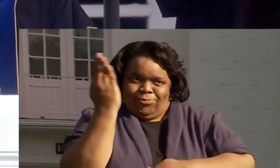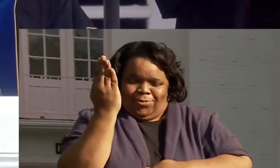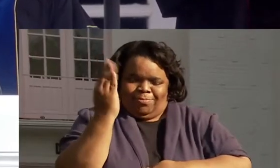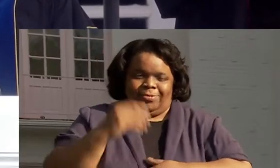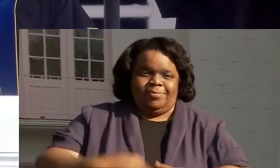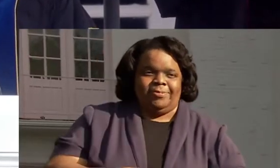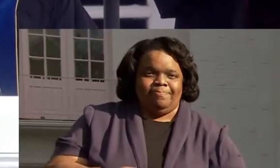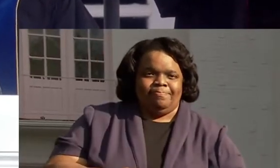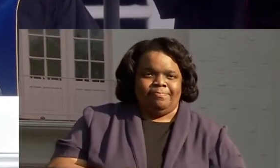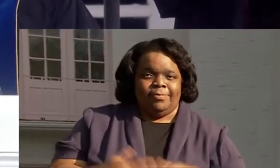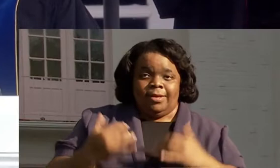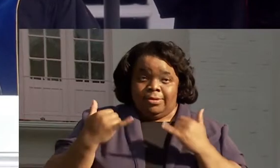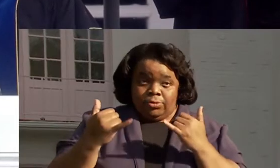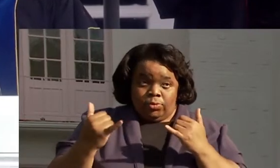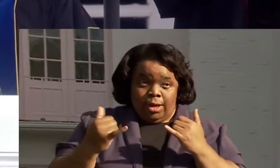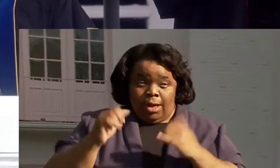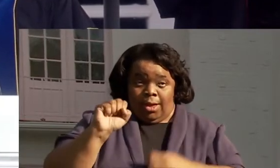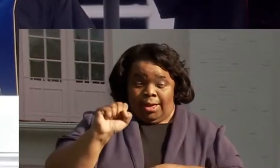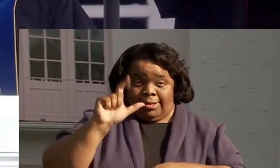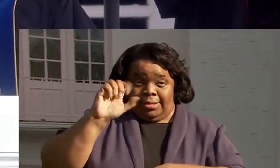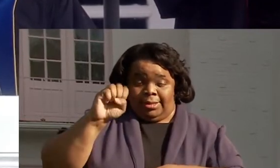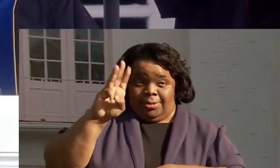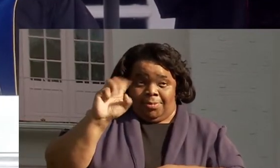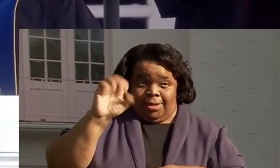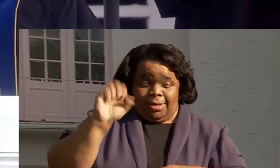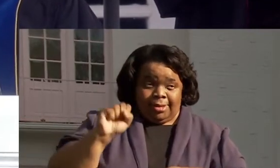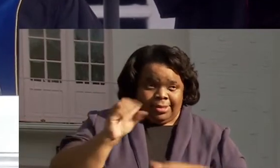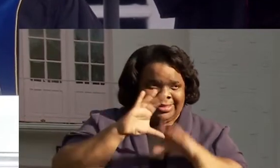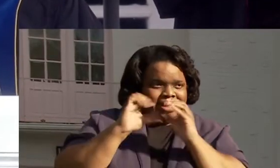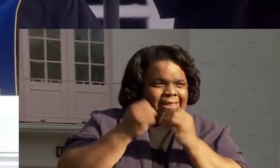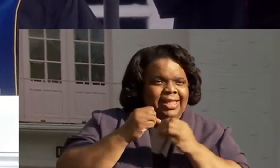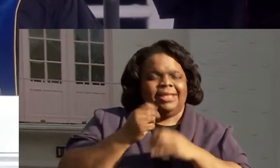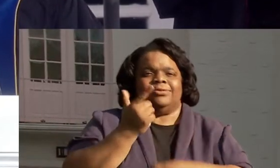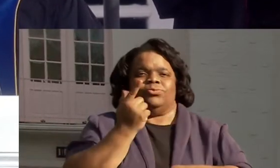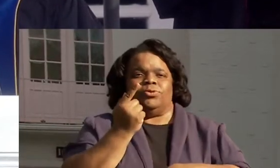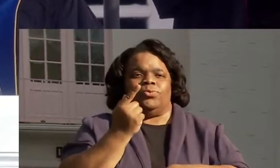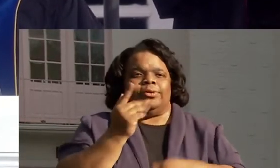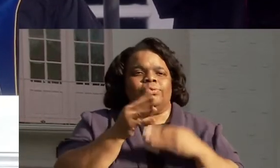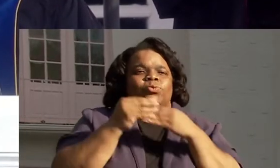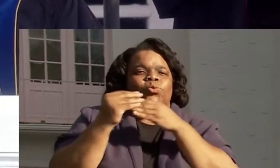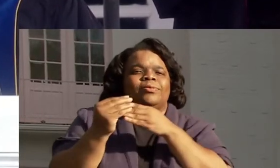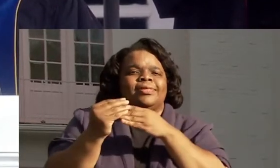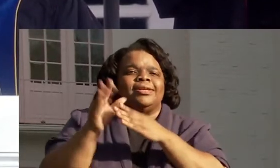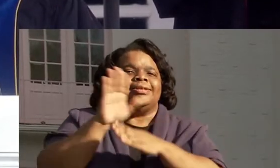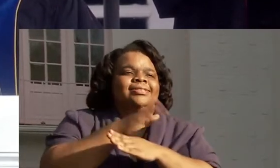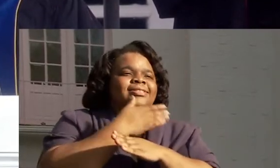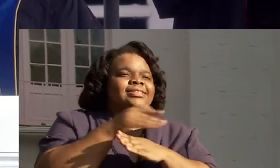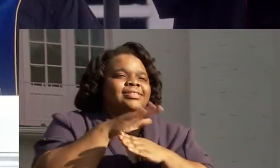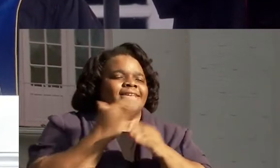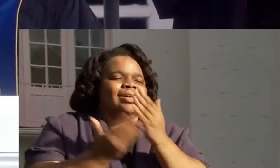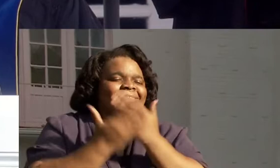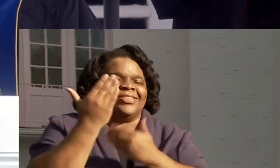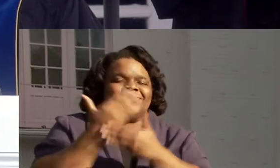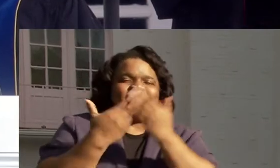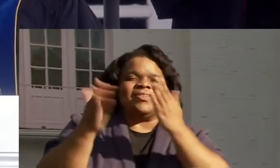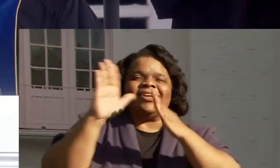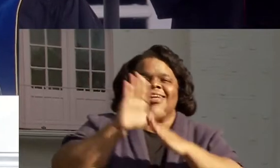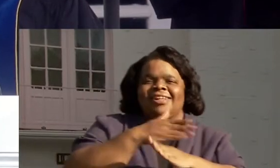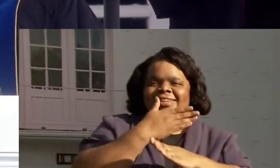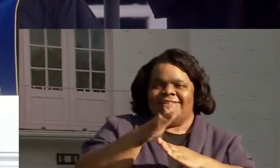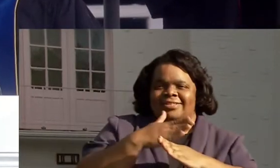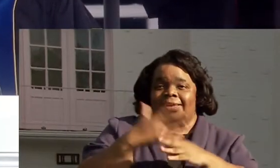Now, Sharanda Lewis, 21, will lead us in singing Lift Every Voice and Sing.